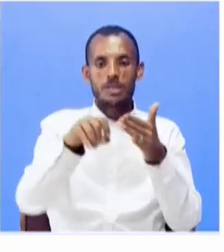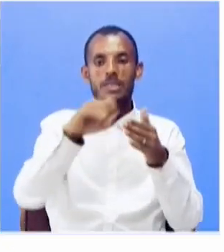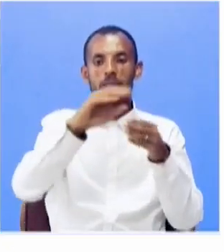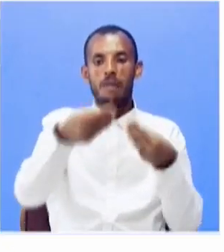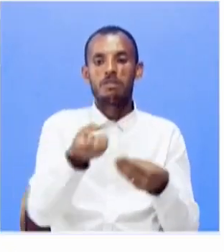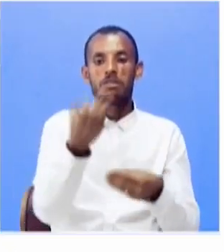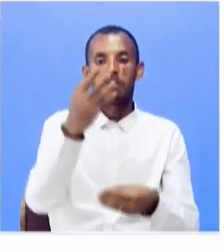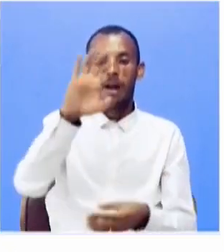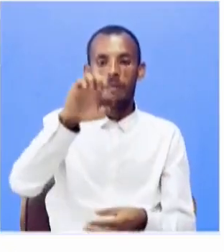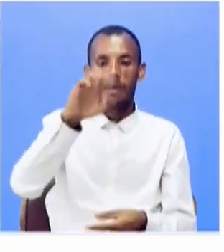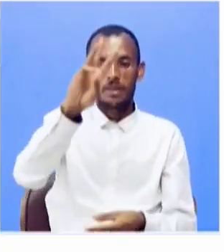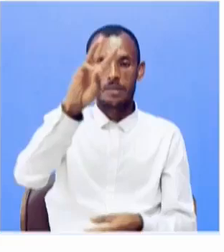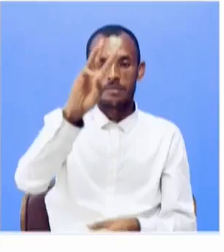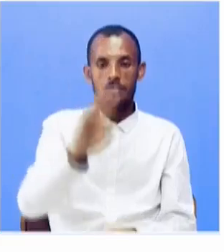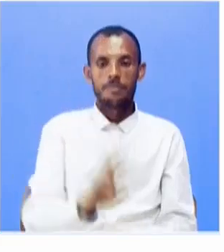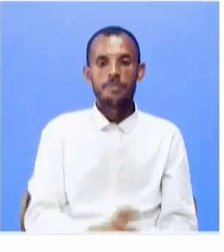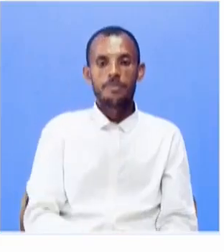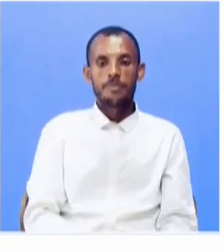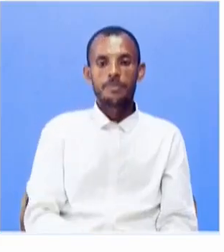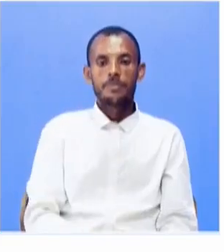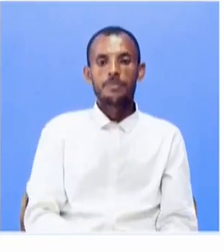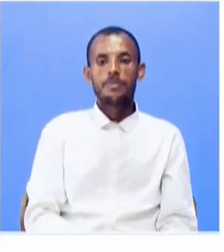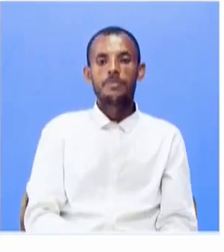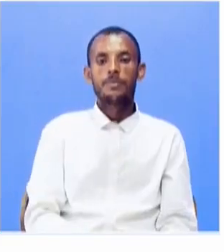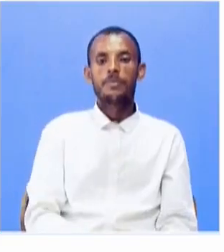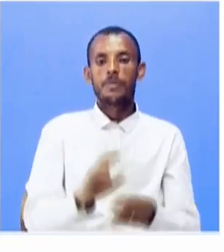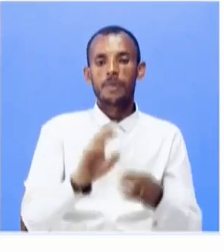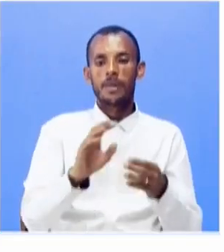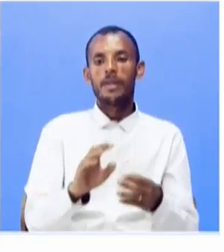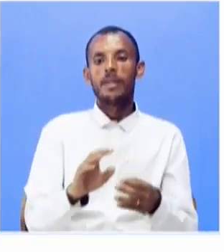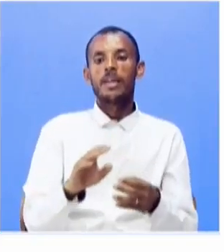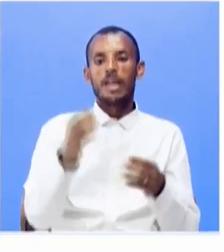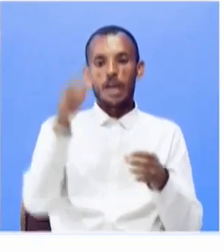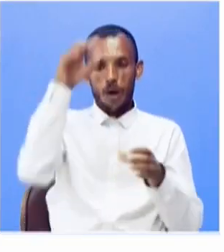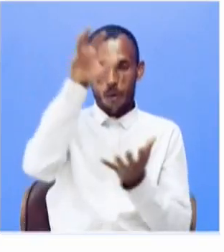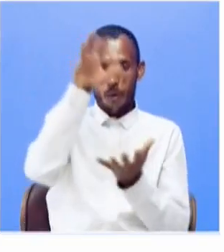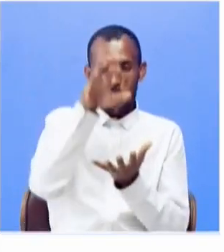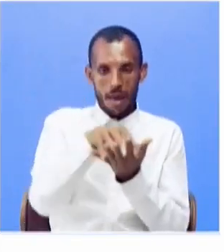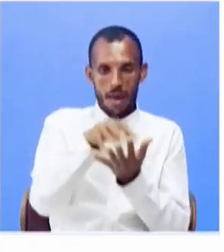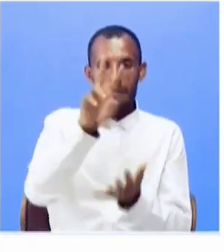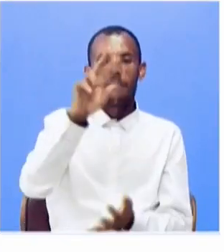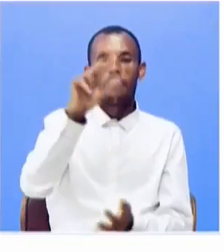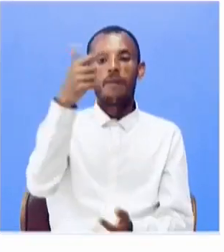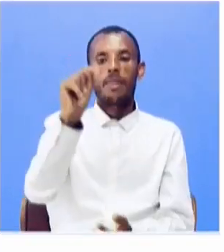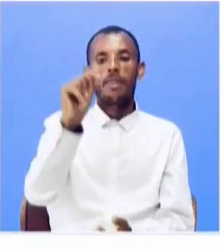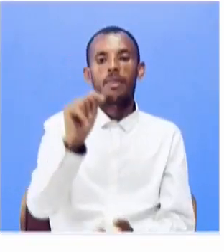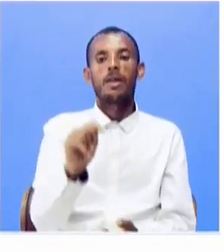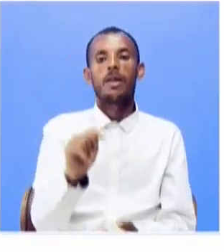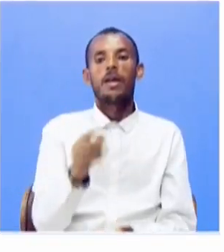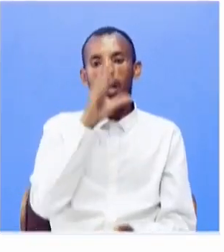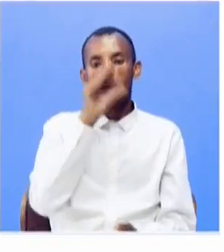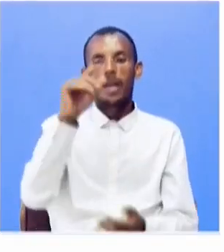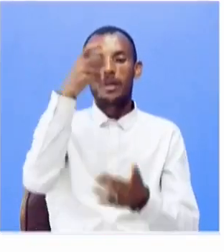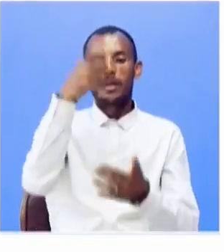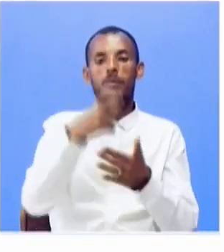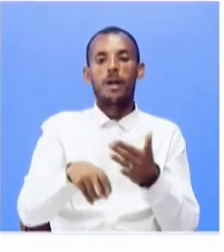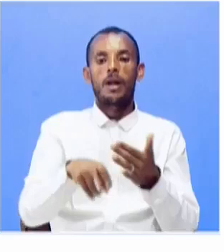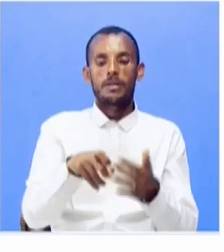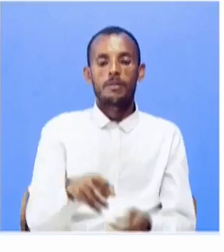total cost, including VAT, or total price is 46.